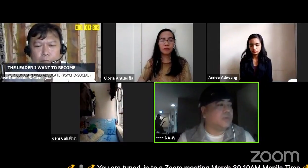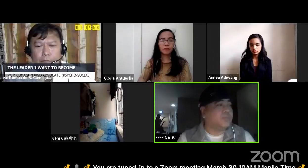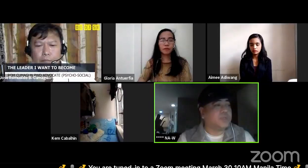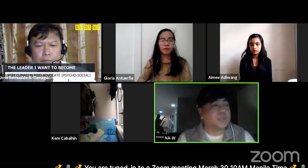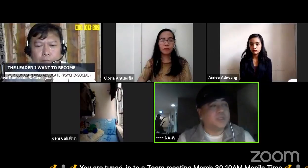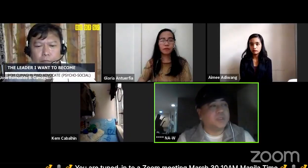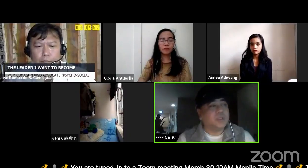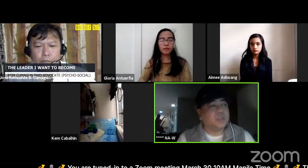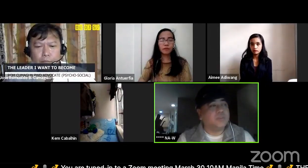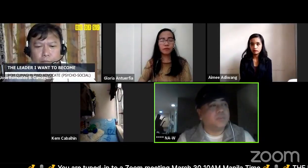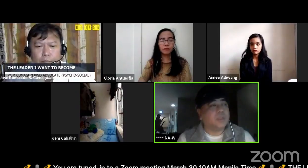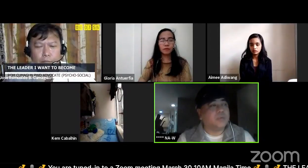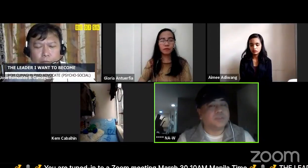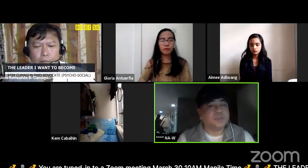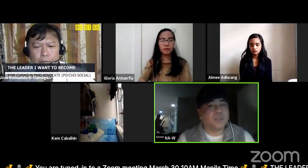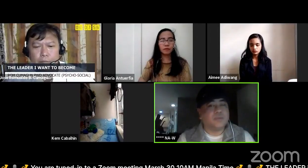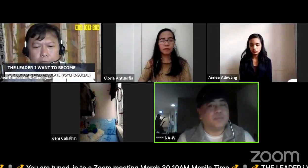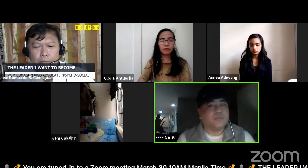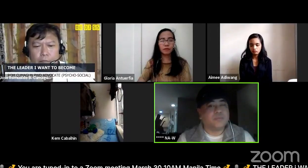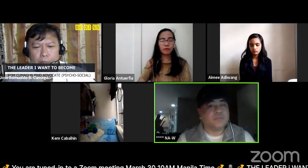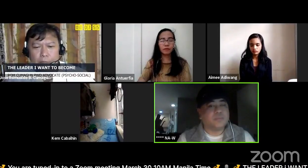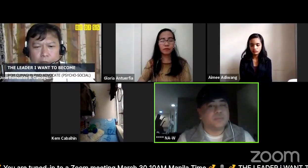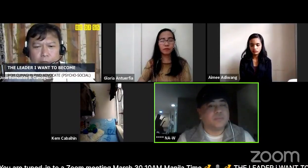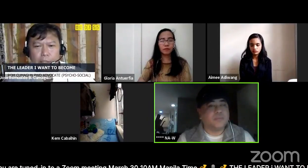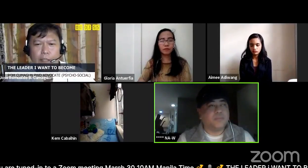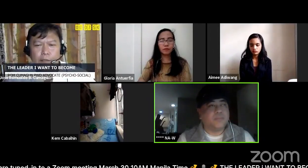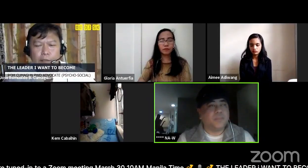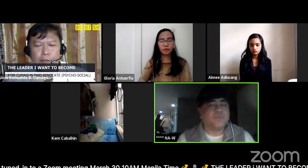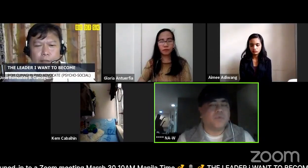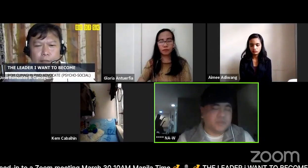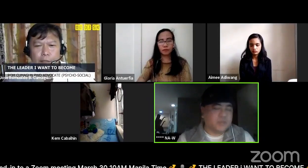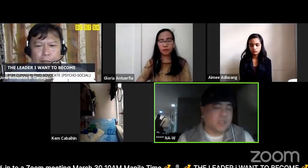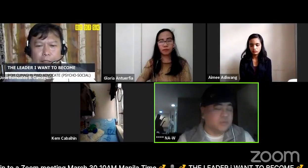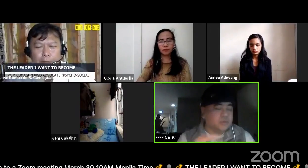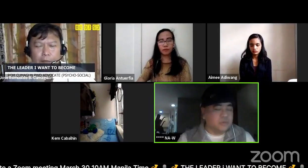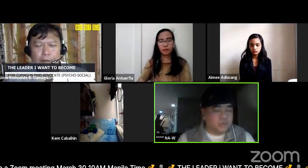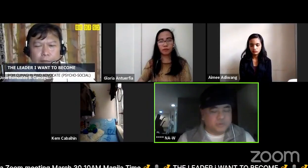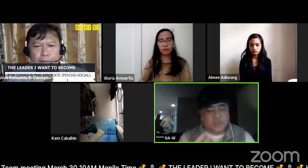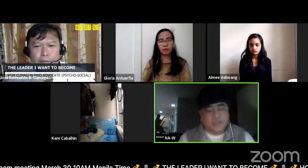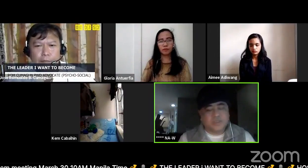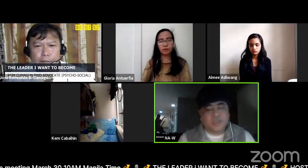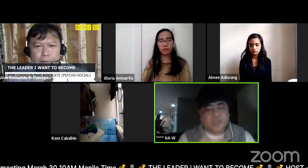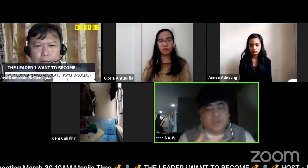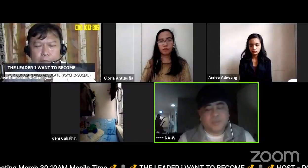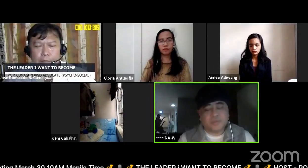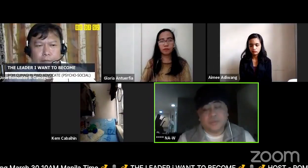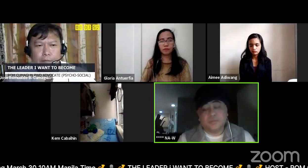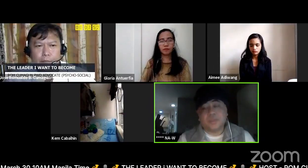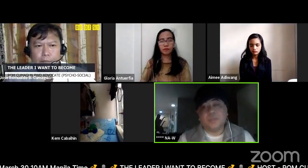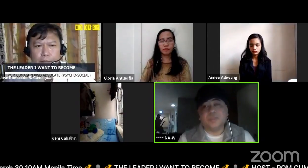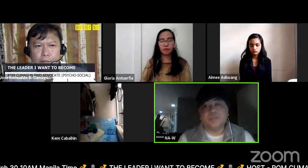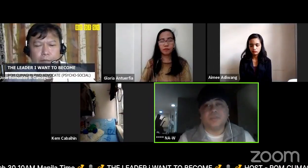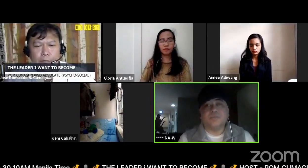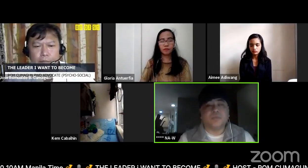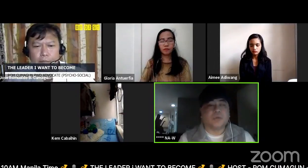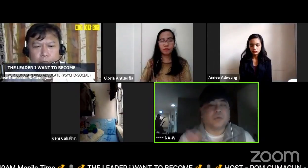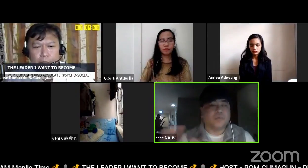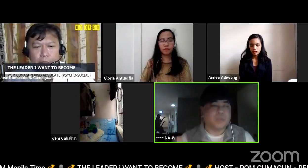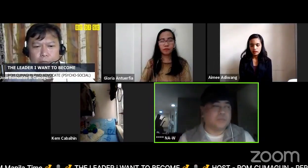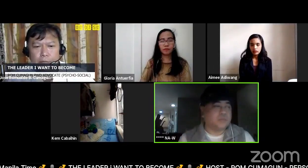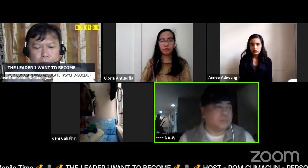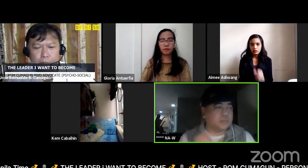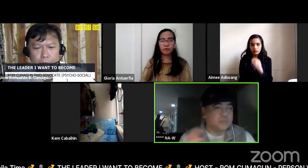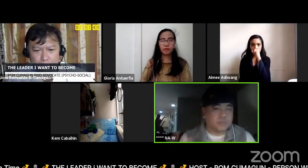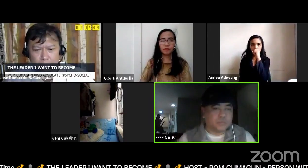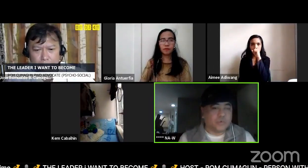no one can accomplish anything by oneself. Yes, of course, you can do yung sariling sikap and so on, but imagine if there